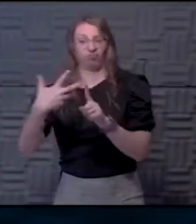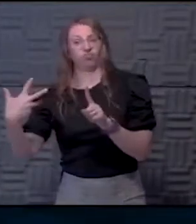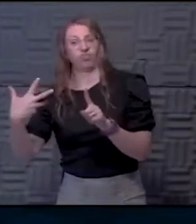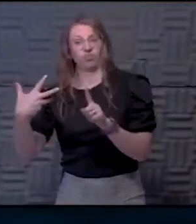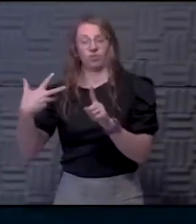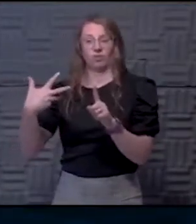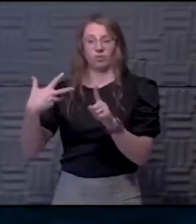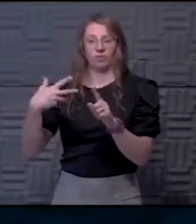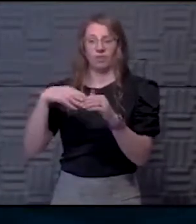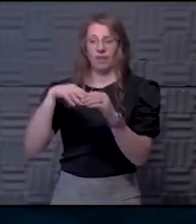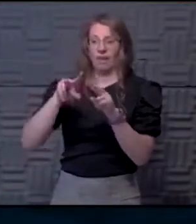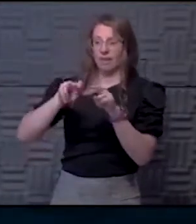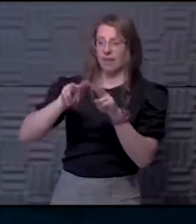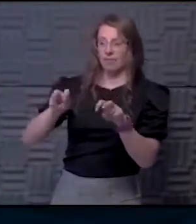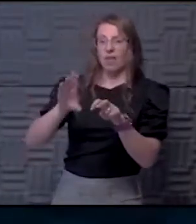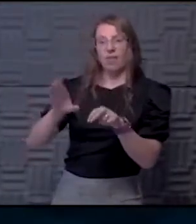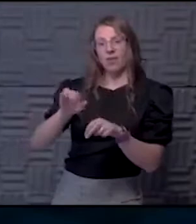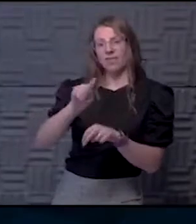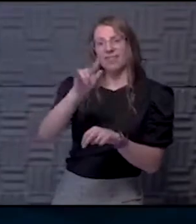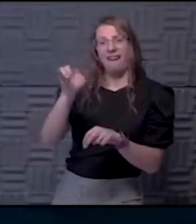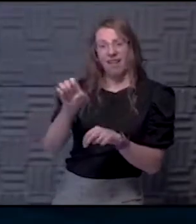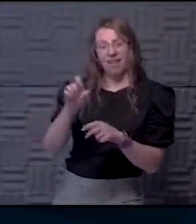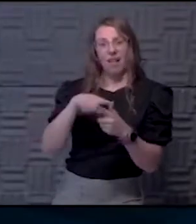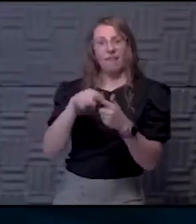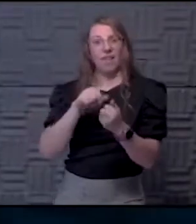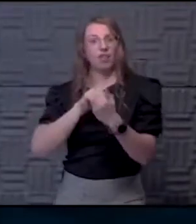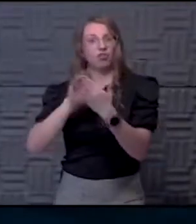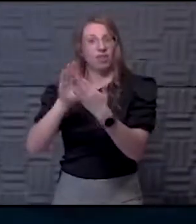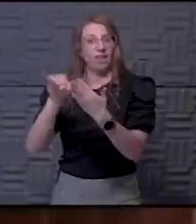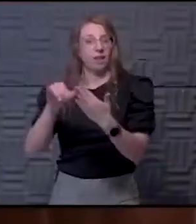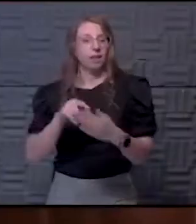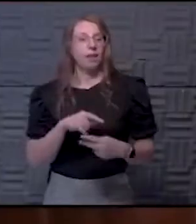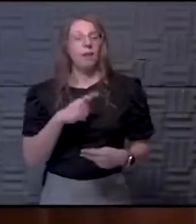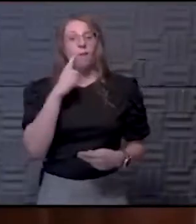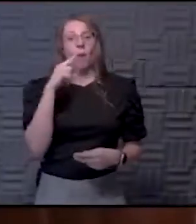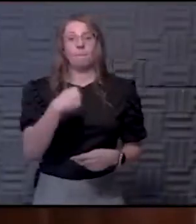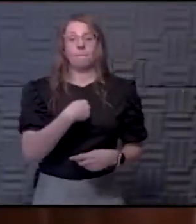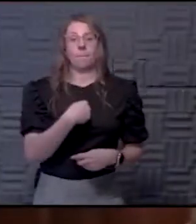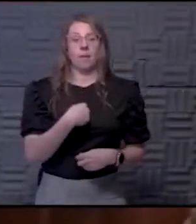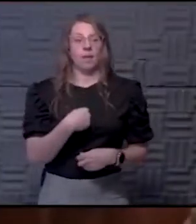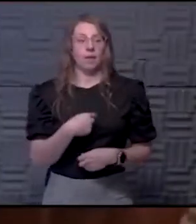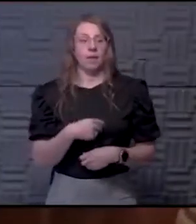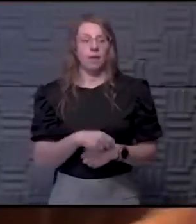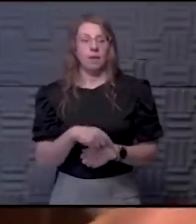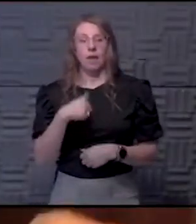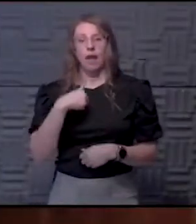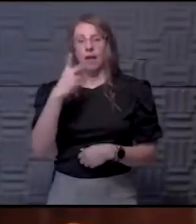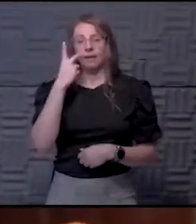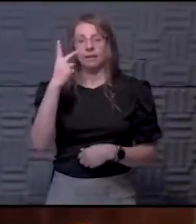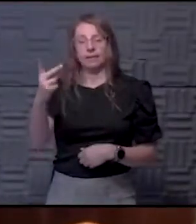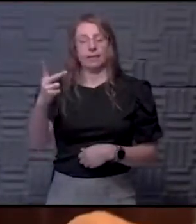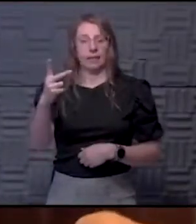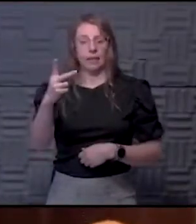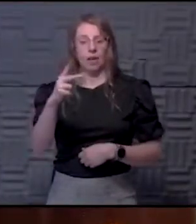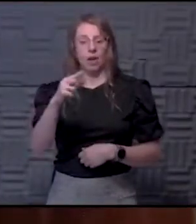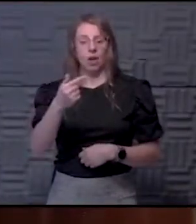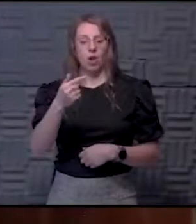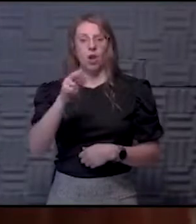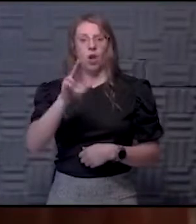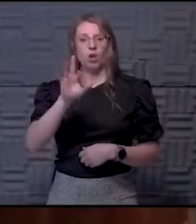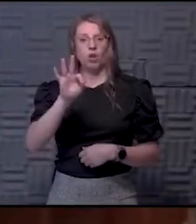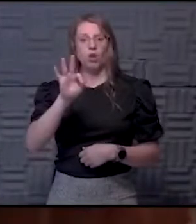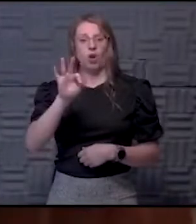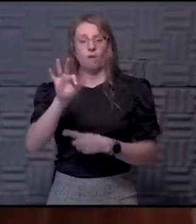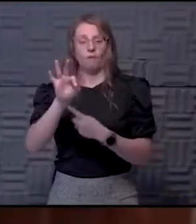you assess somebody's style and then address that. But to me, I see a great gulf. On the one